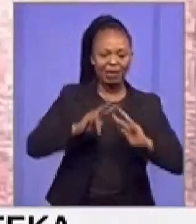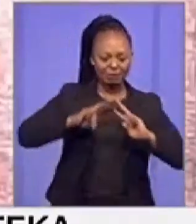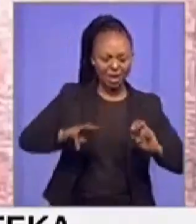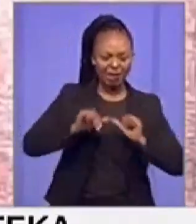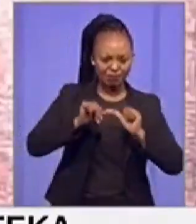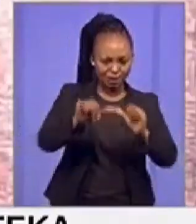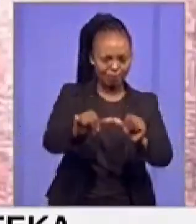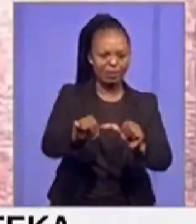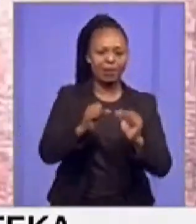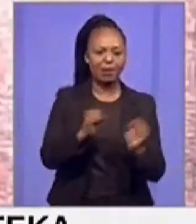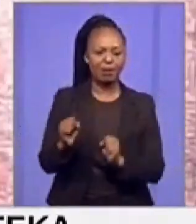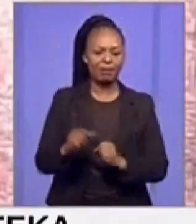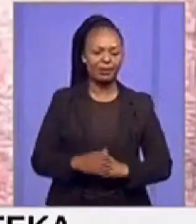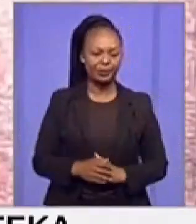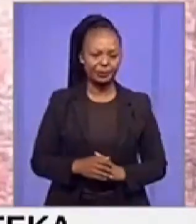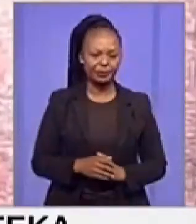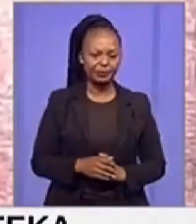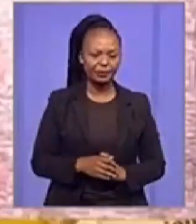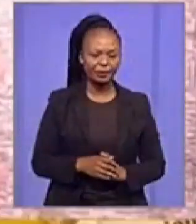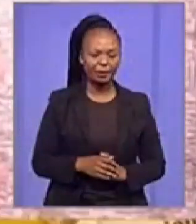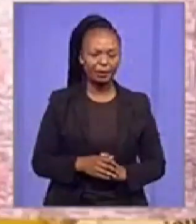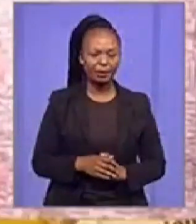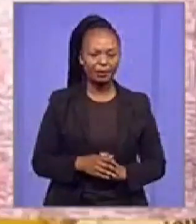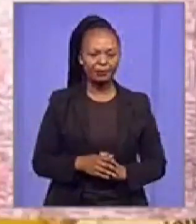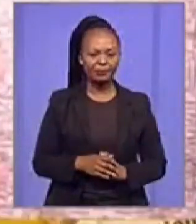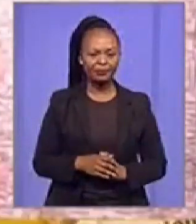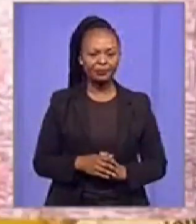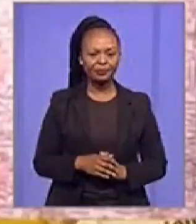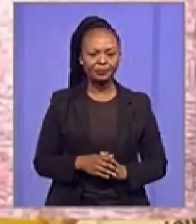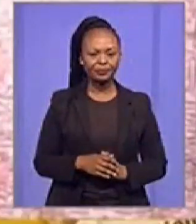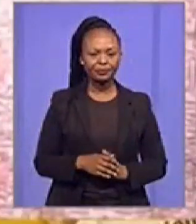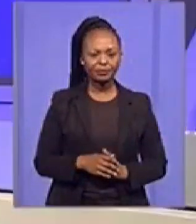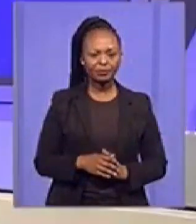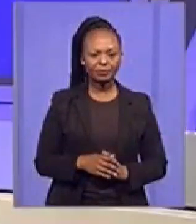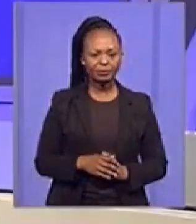pele. That response in